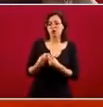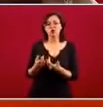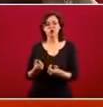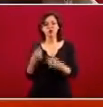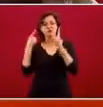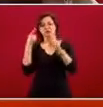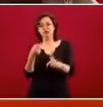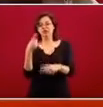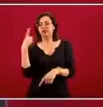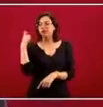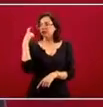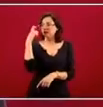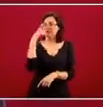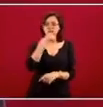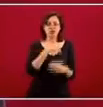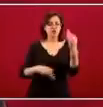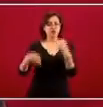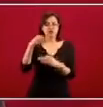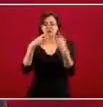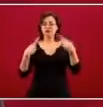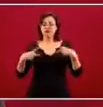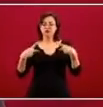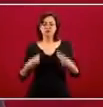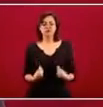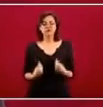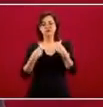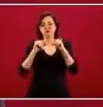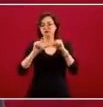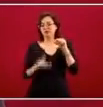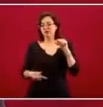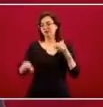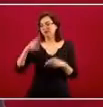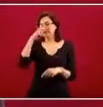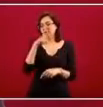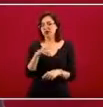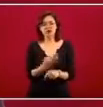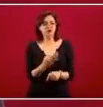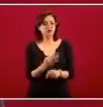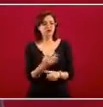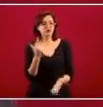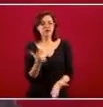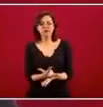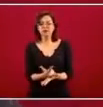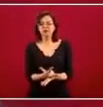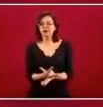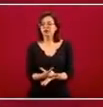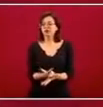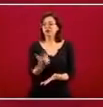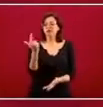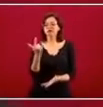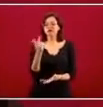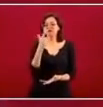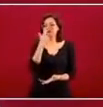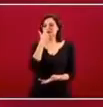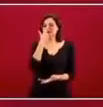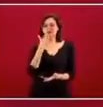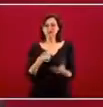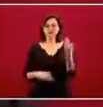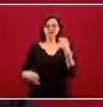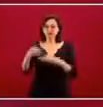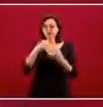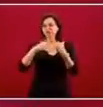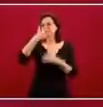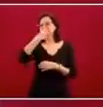So I would like to call for all of the private companies. This is a national challenge, that we have to